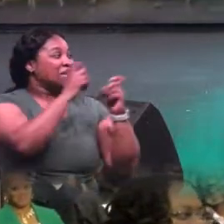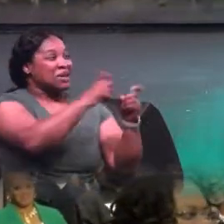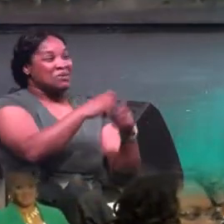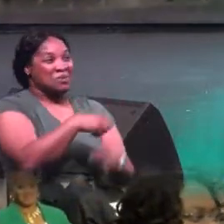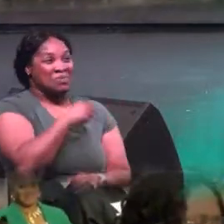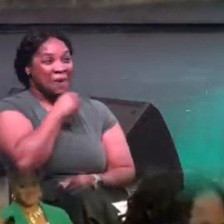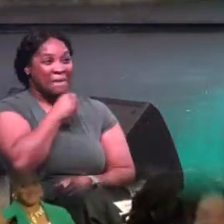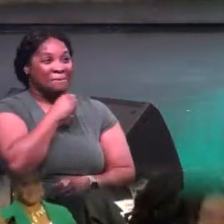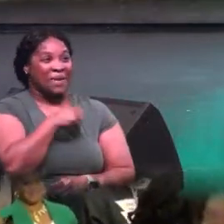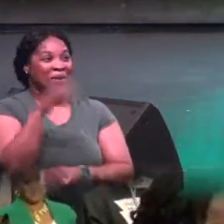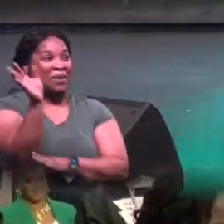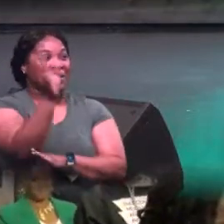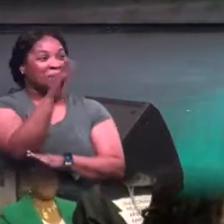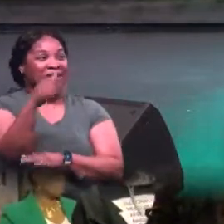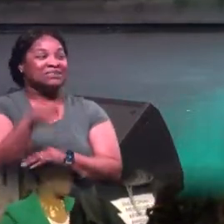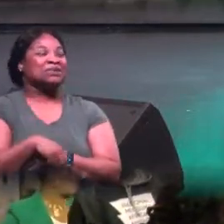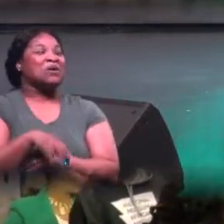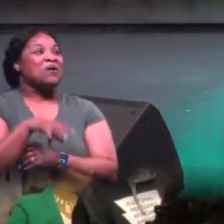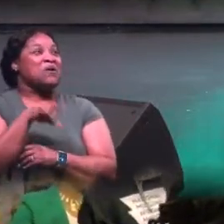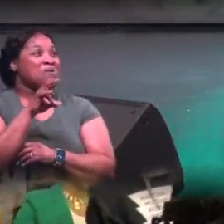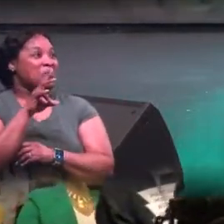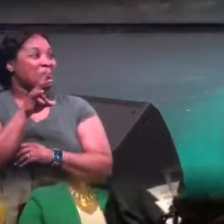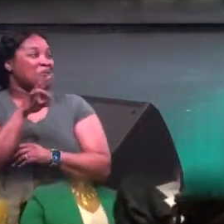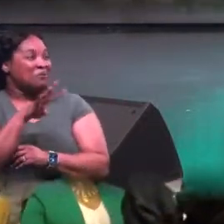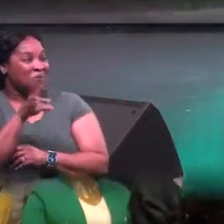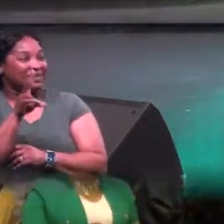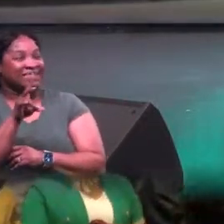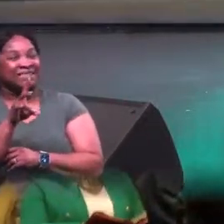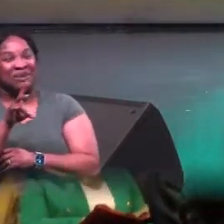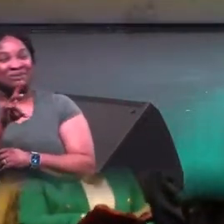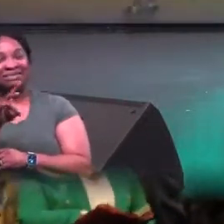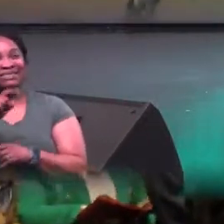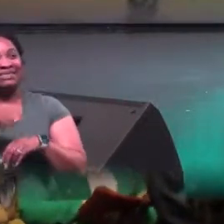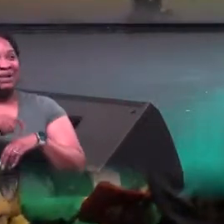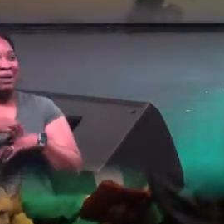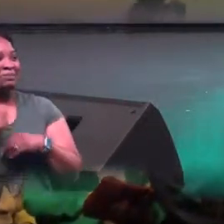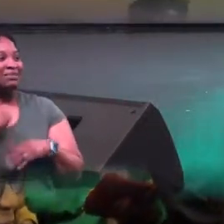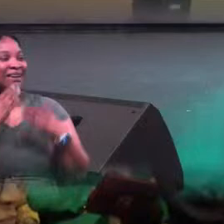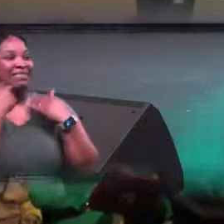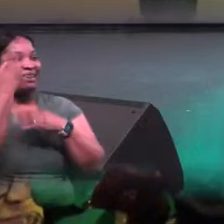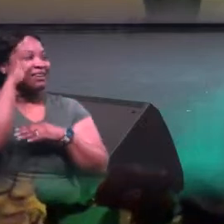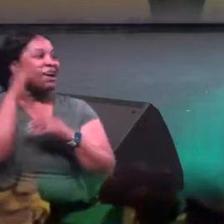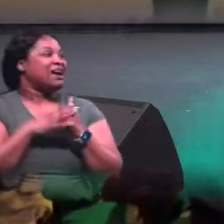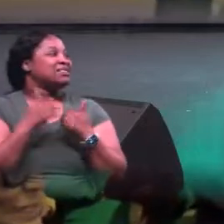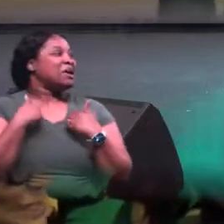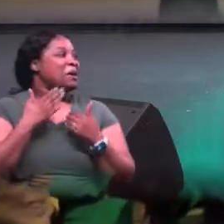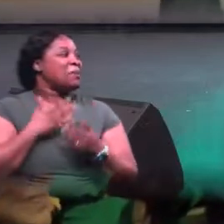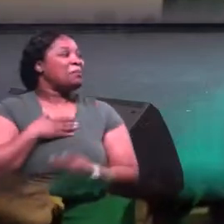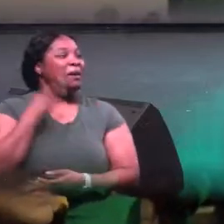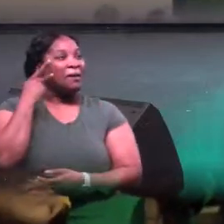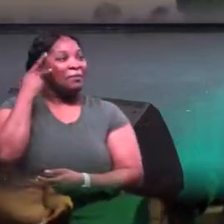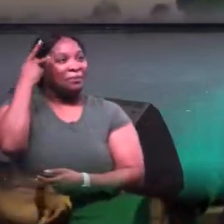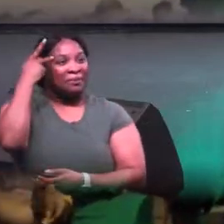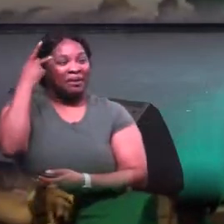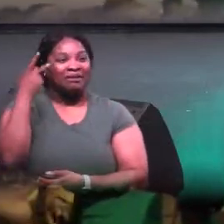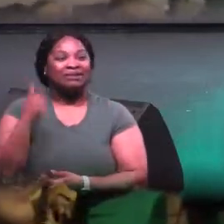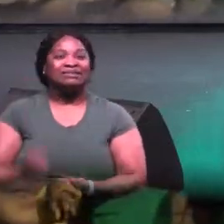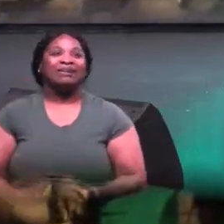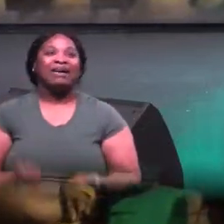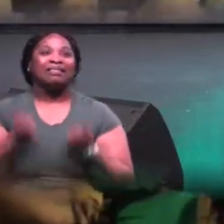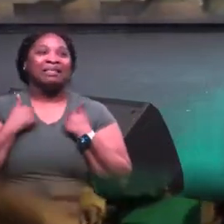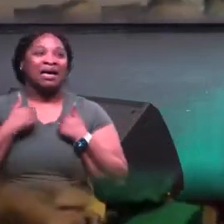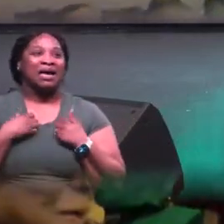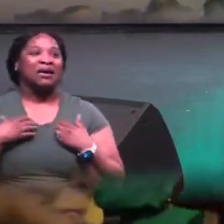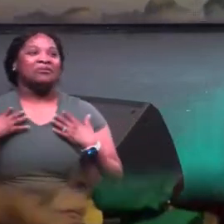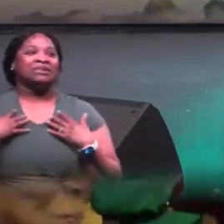preached Palm Sunday 47 times. And I thank God to have both my parents alive and